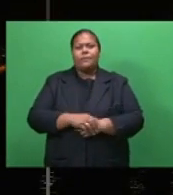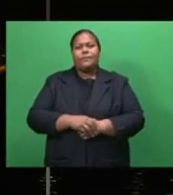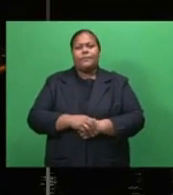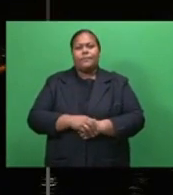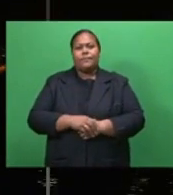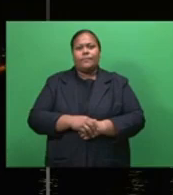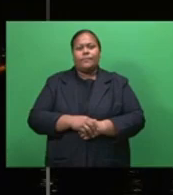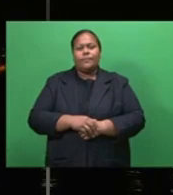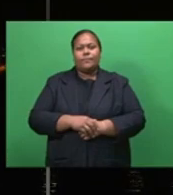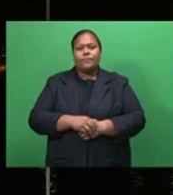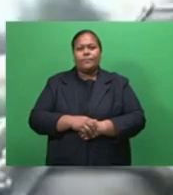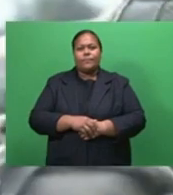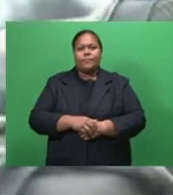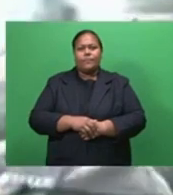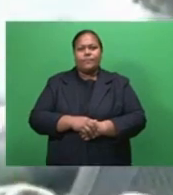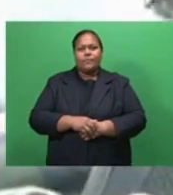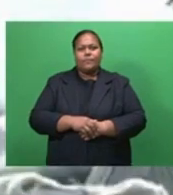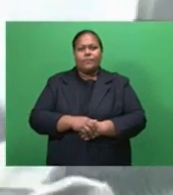tells us more.